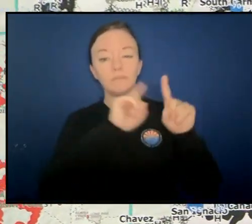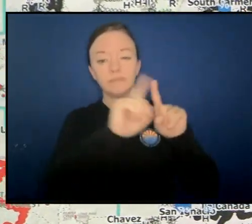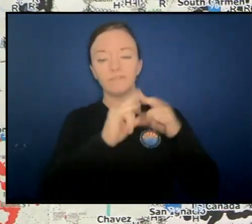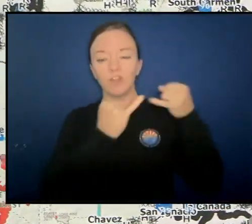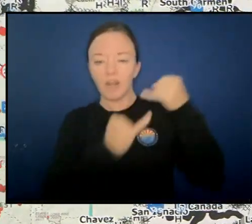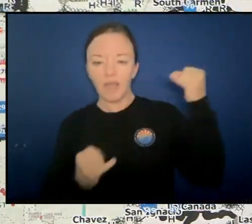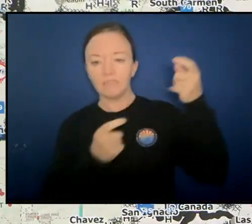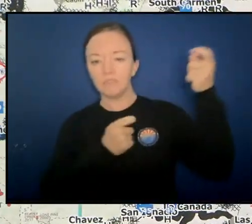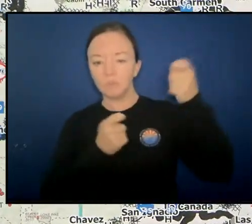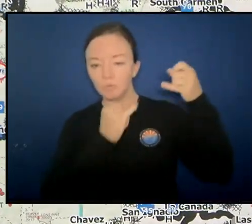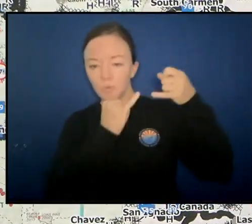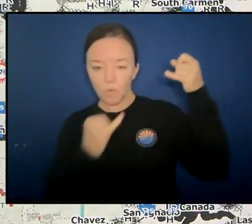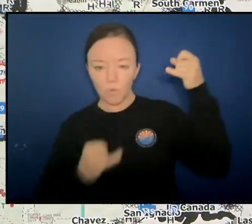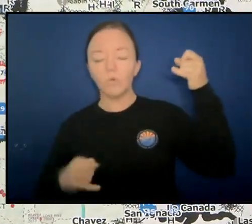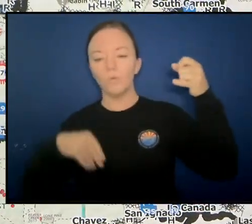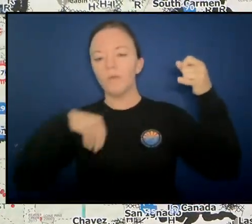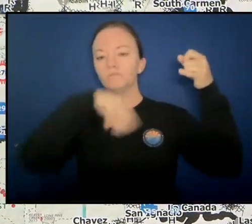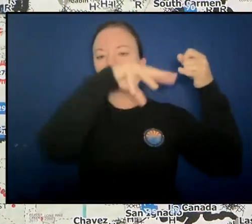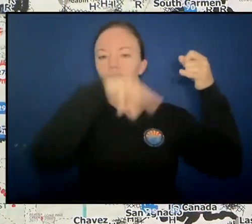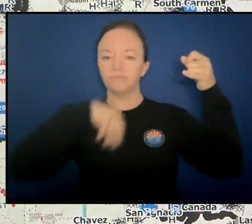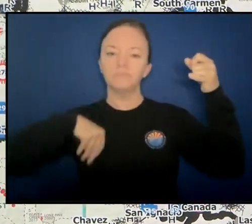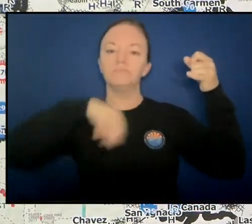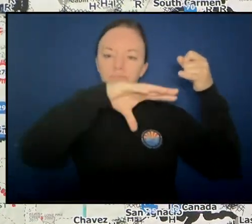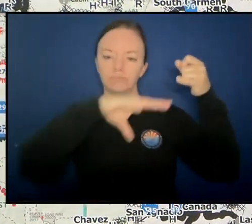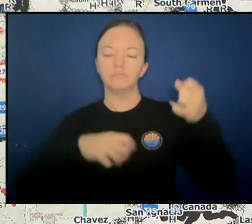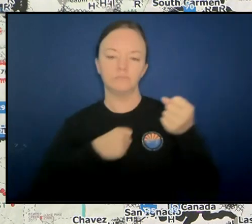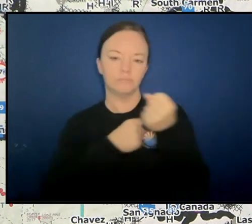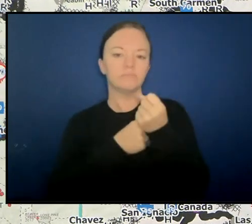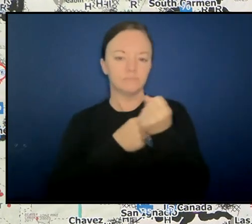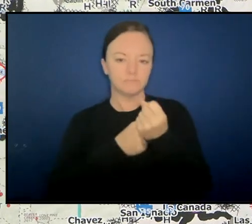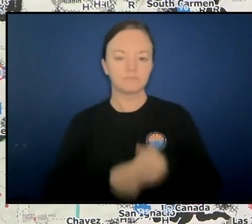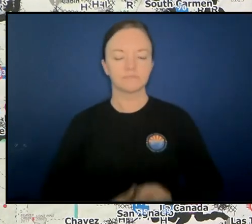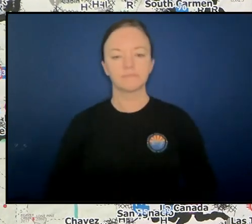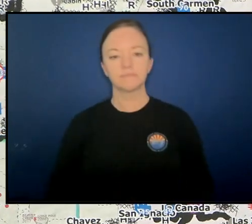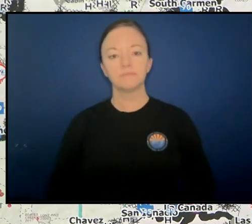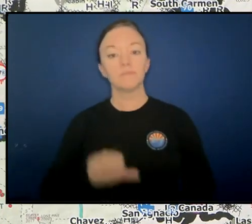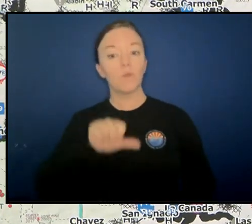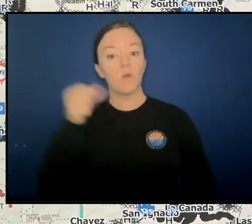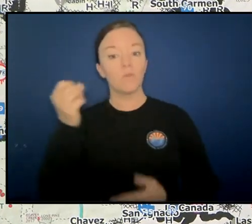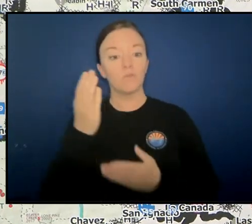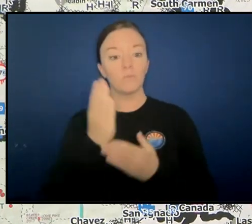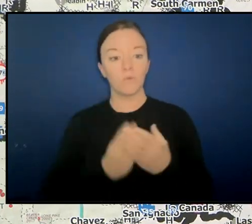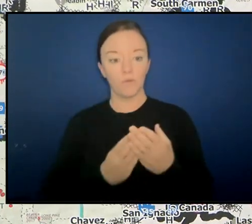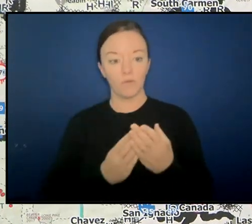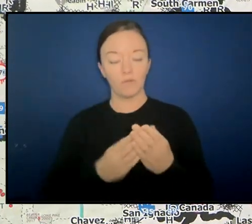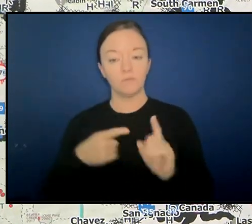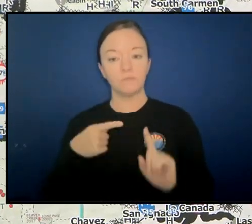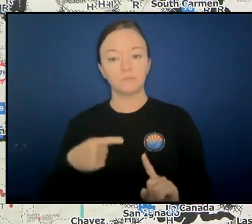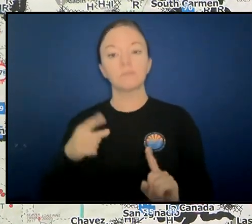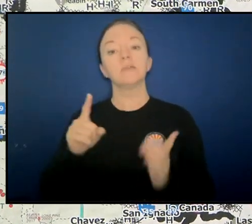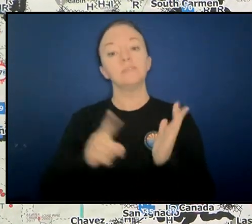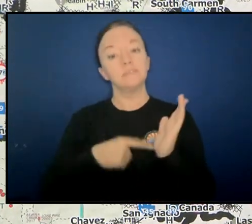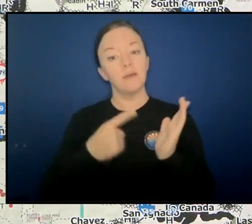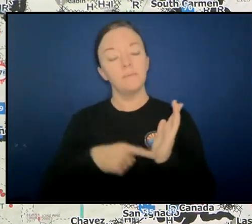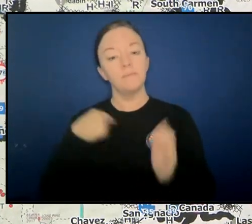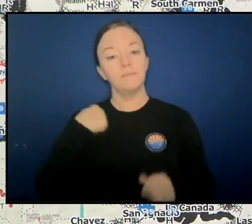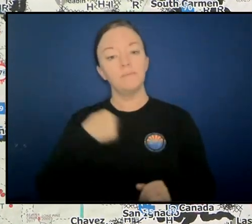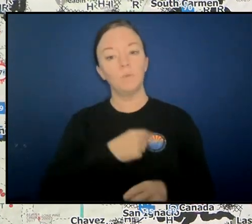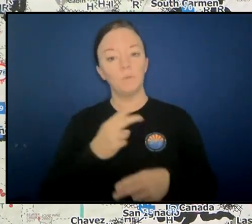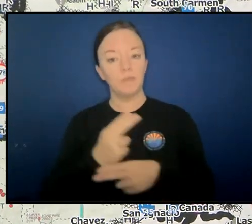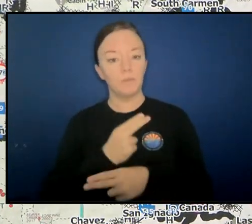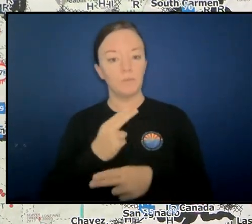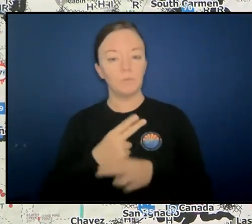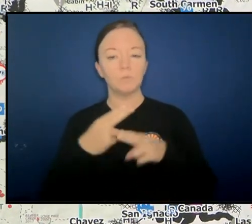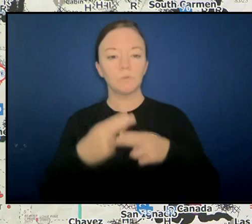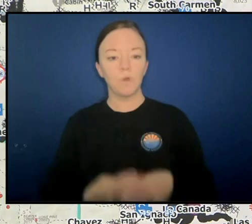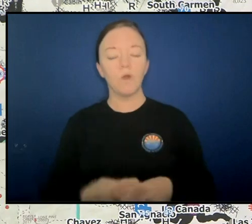up. Now the other piece of this equation is we sometimes use the what we call the